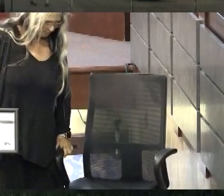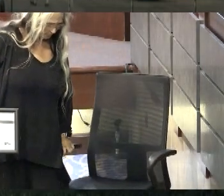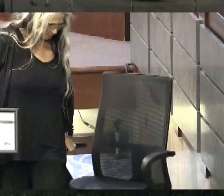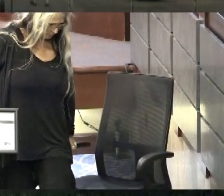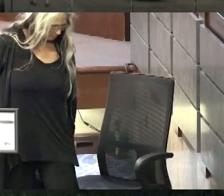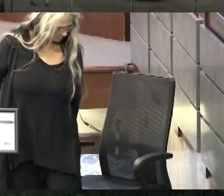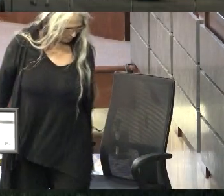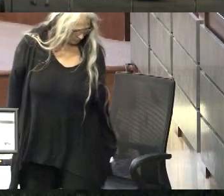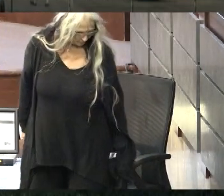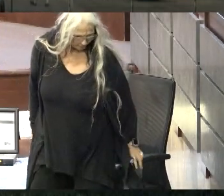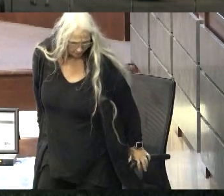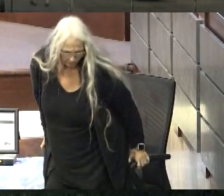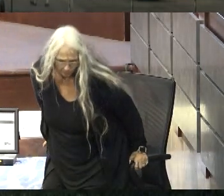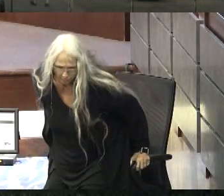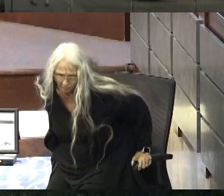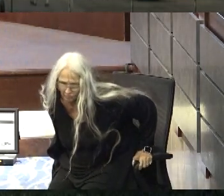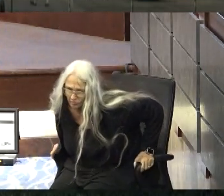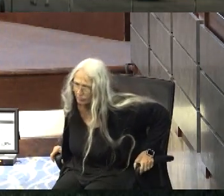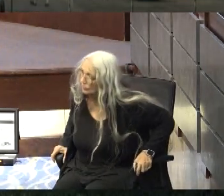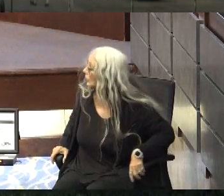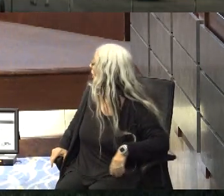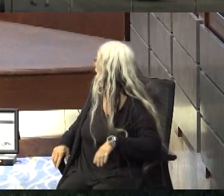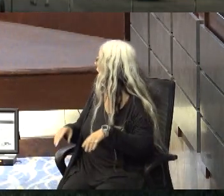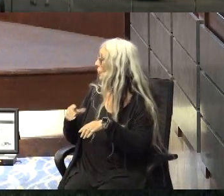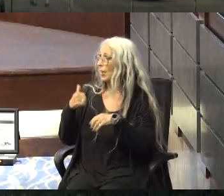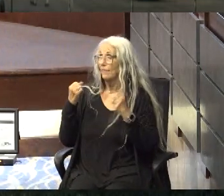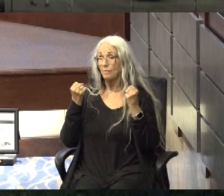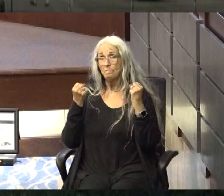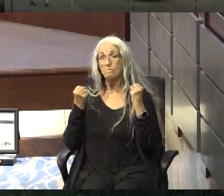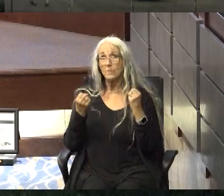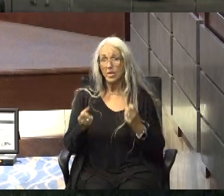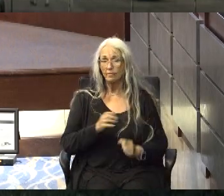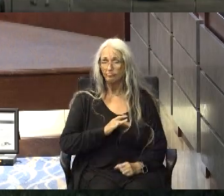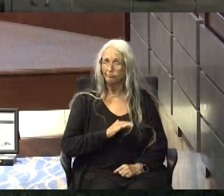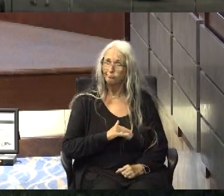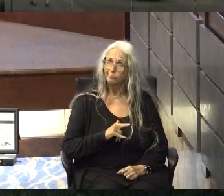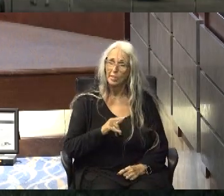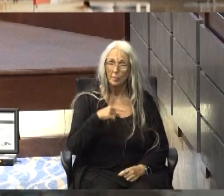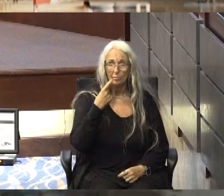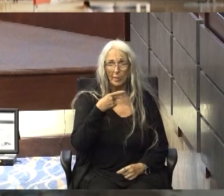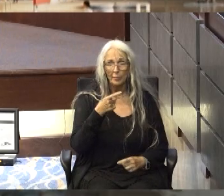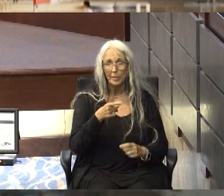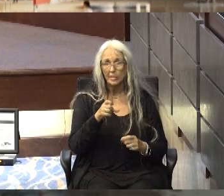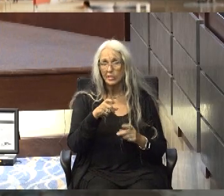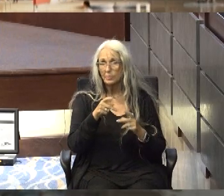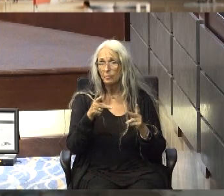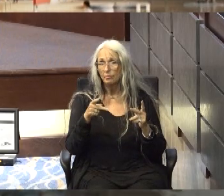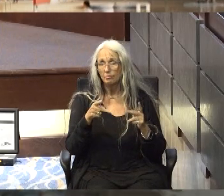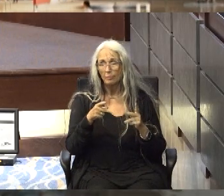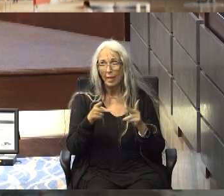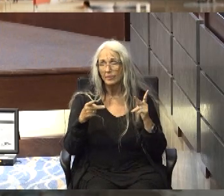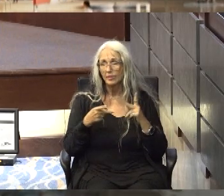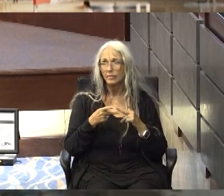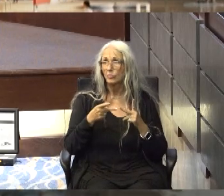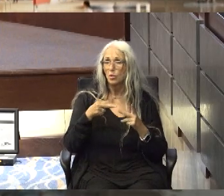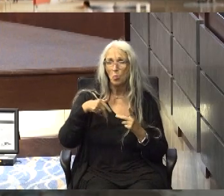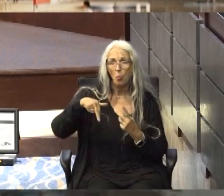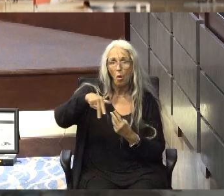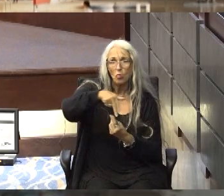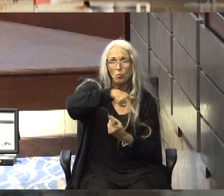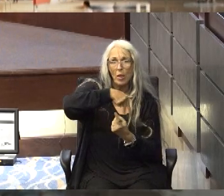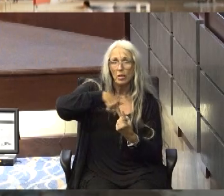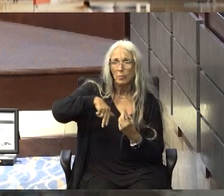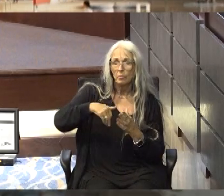of the building, that we get a series of distinctive public spaces as you move around the building. And one of those public spaces